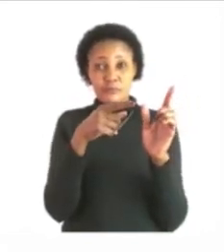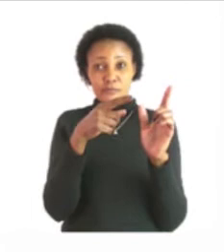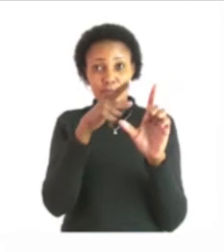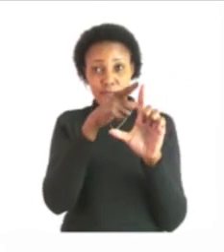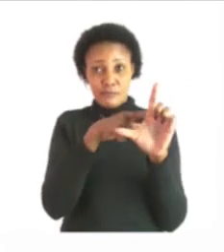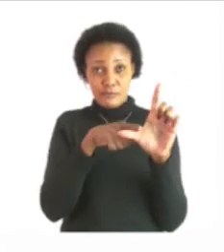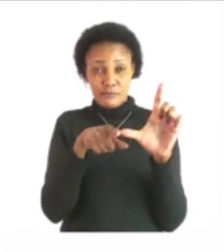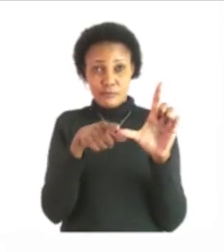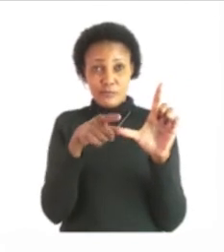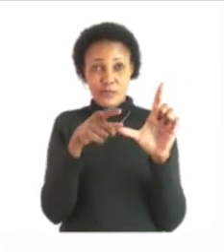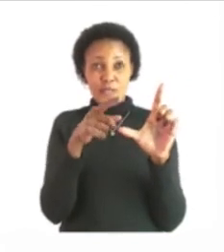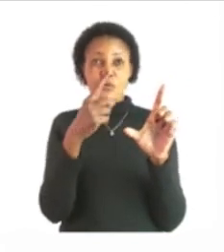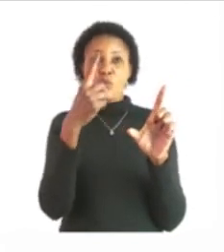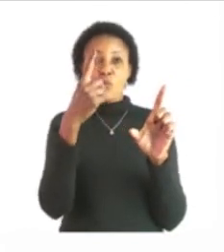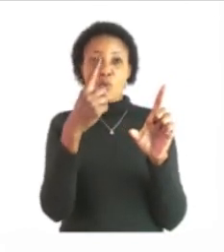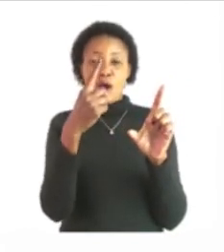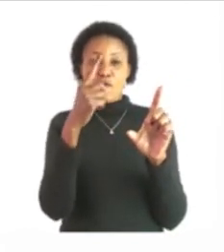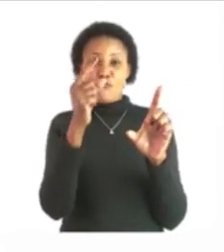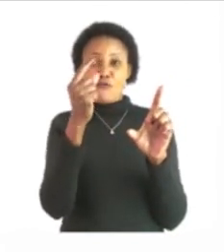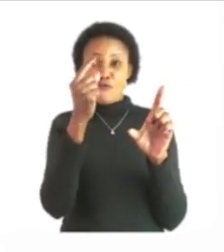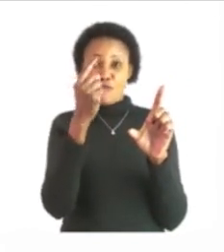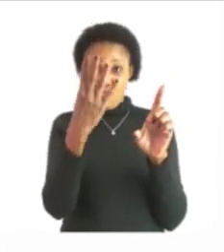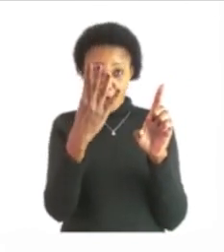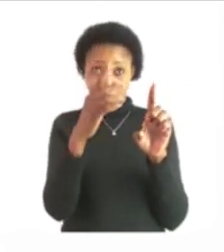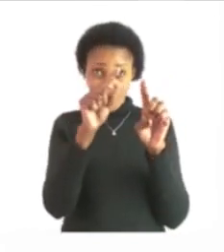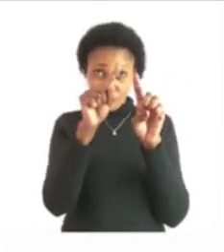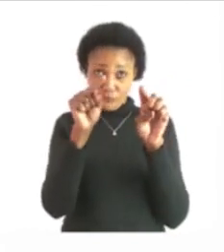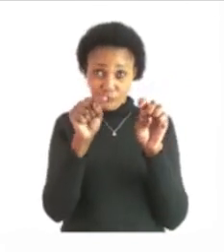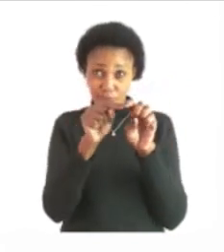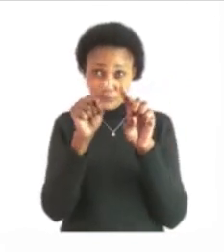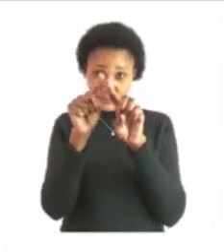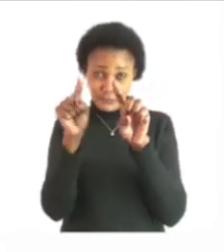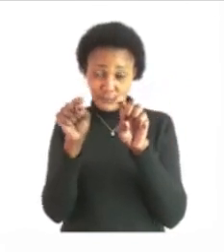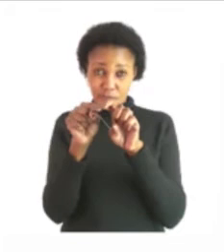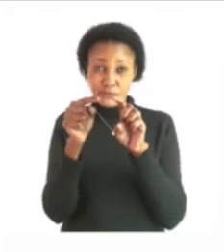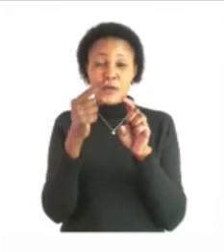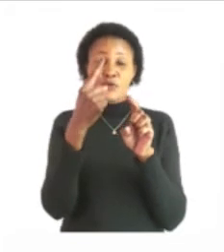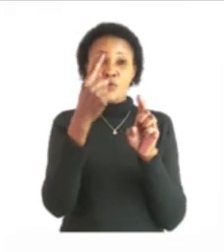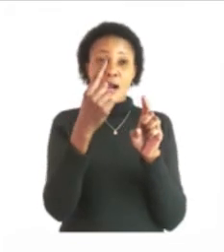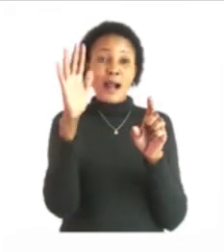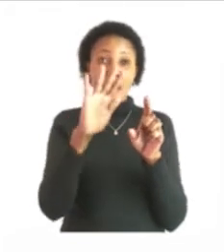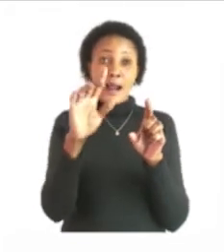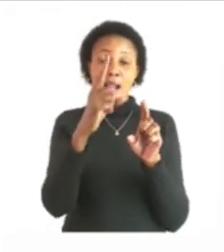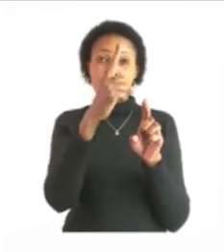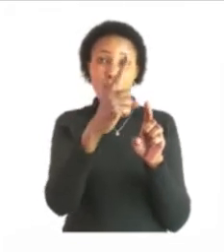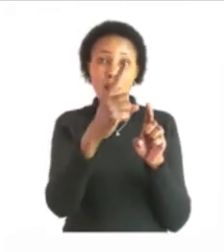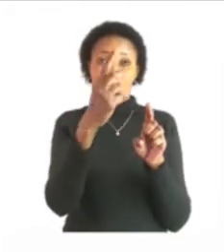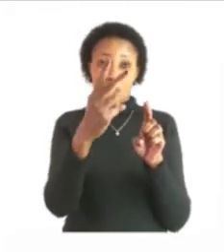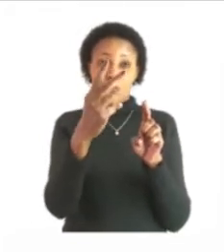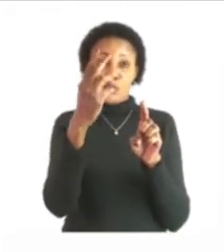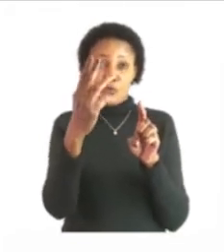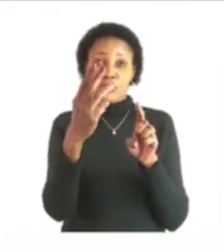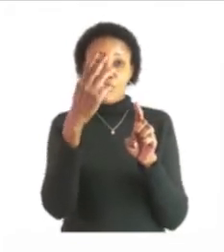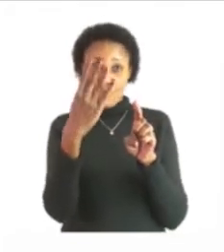count 4 blocks. Color in from 1 up to 4. Have you done that? Oh